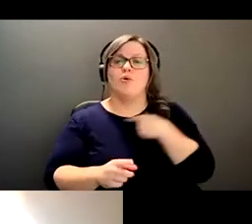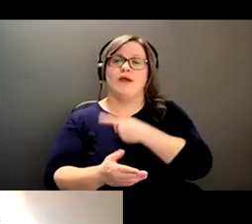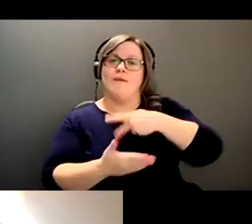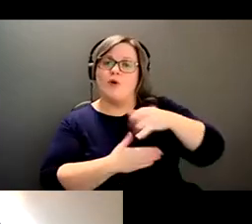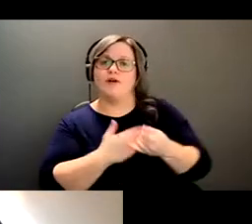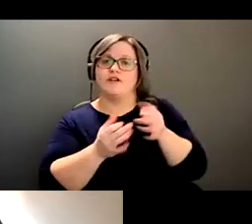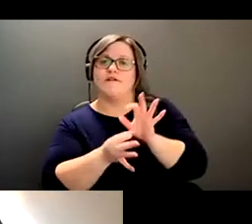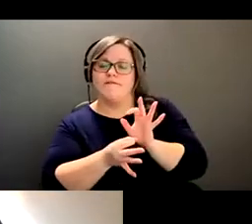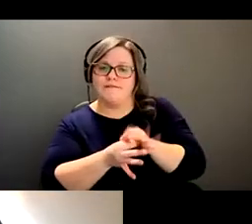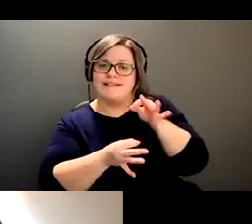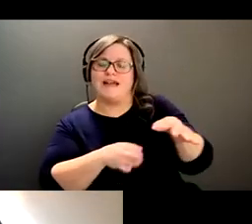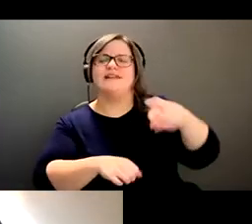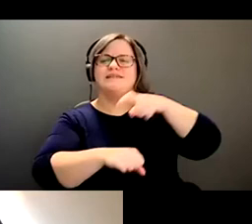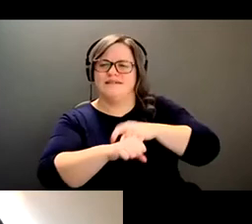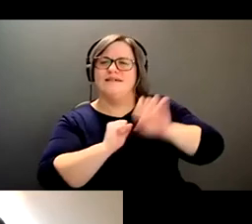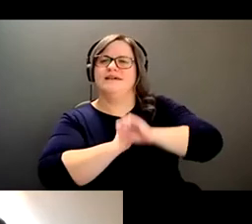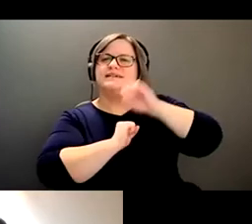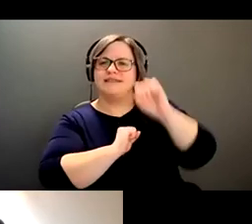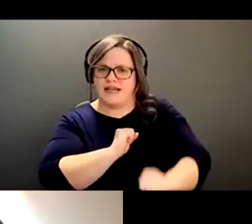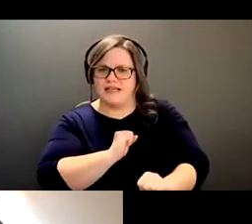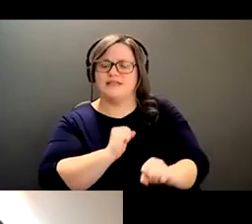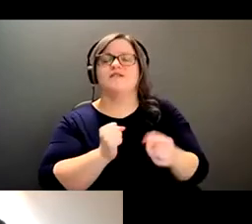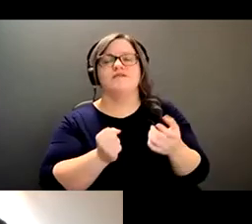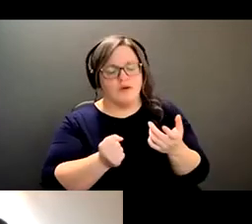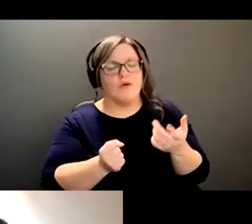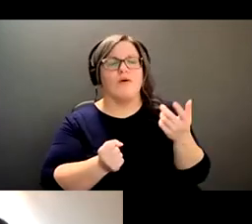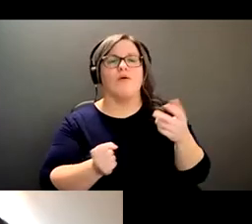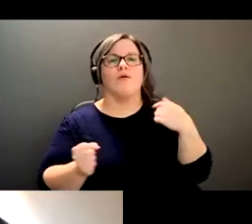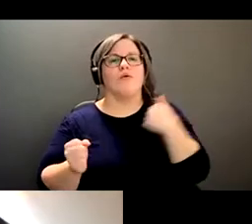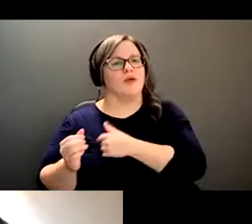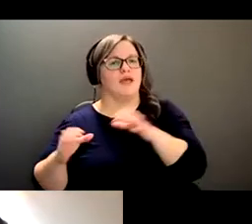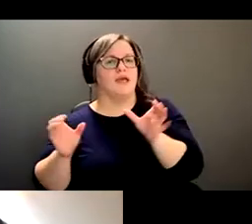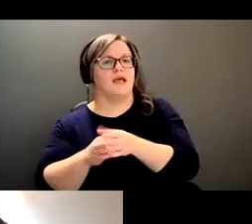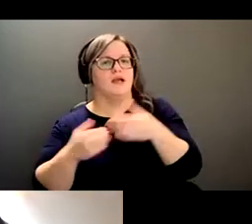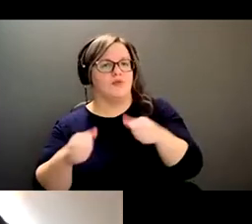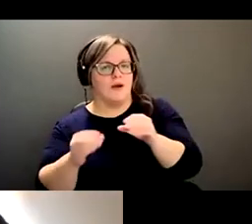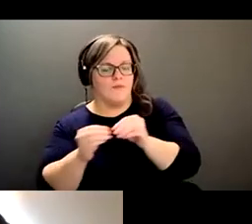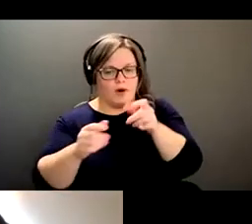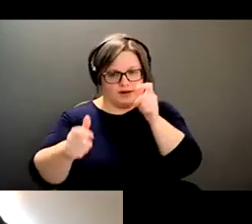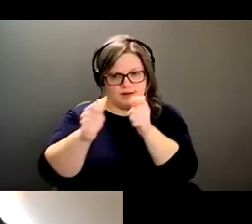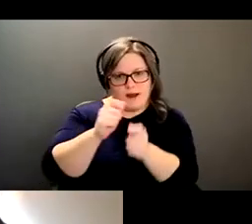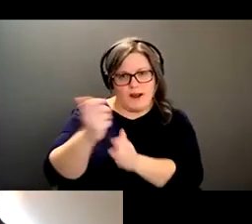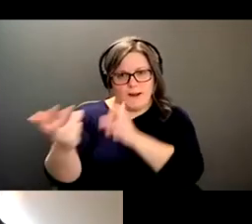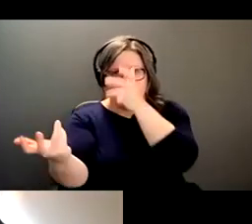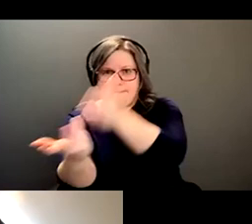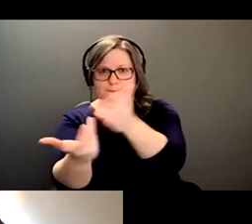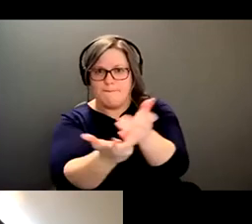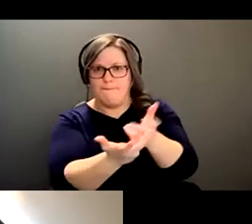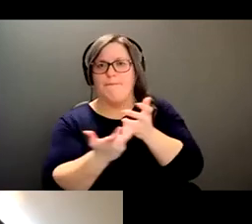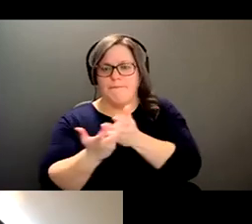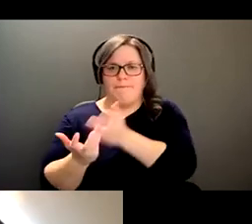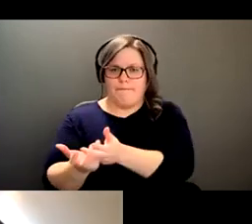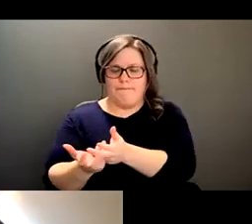have a more adaptive and accommodating way of working as well, I think, as